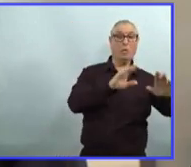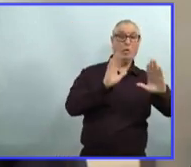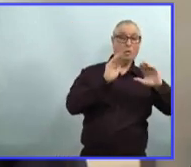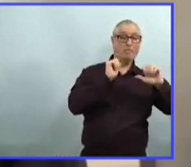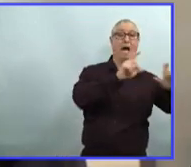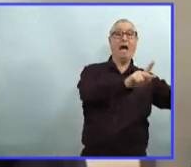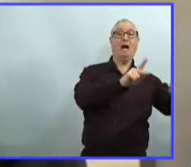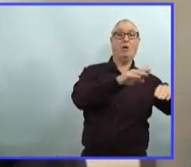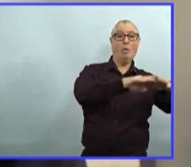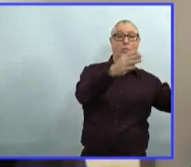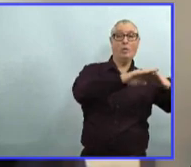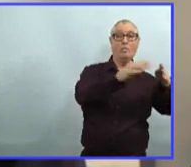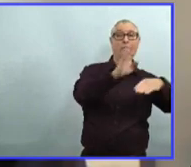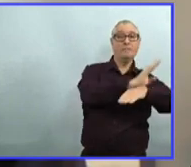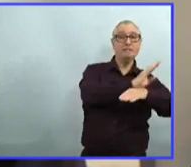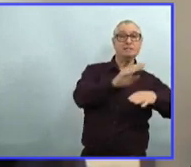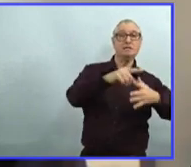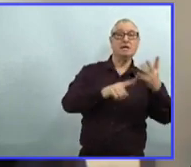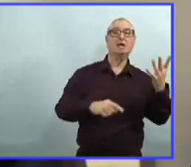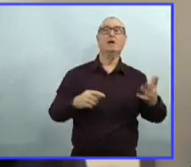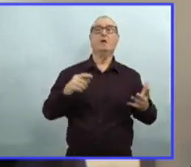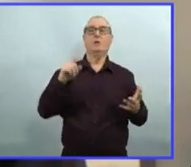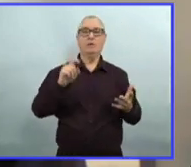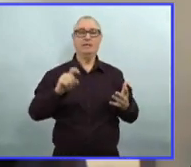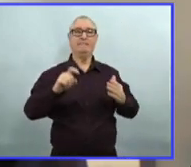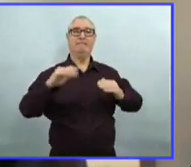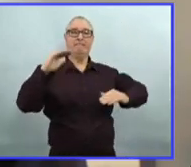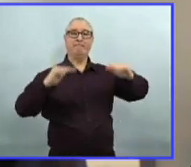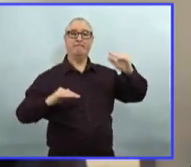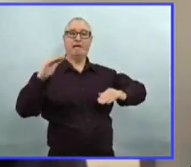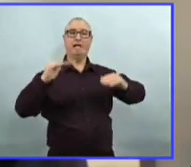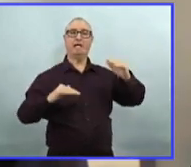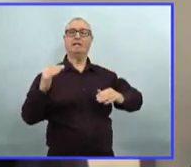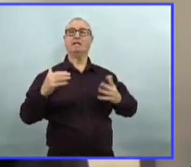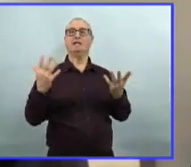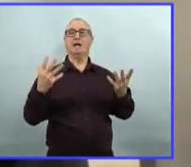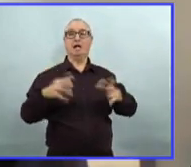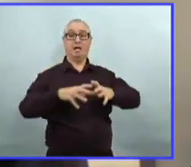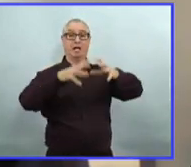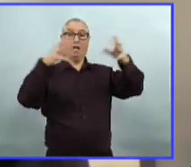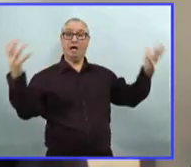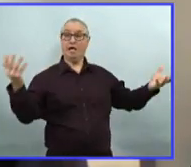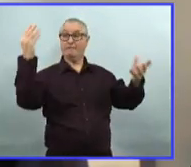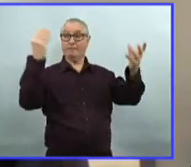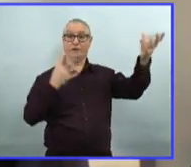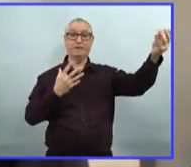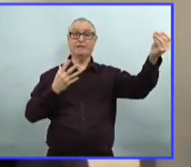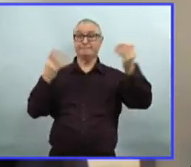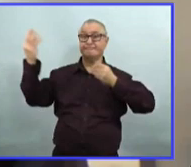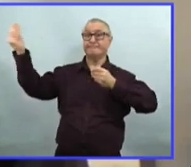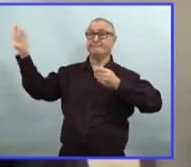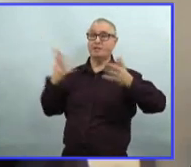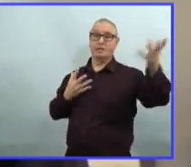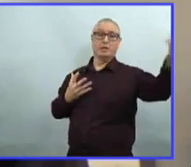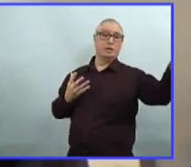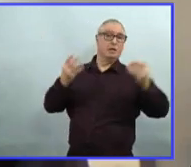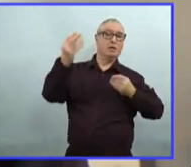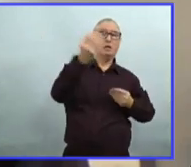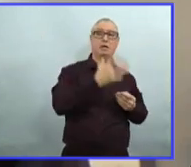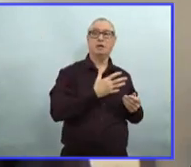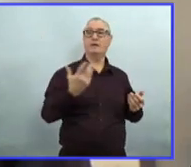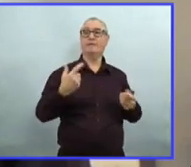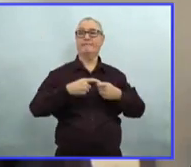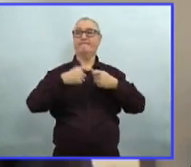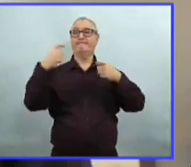should do, right? So we have to take a lot of information from a lot of experts in public health and acute care and other